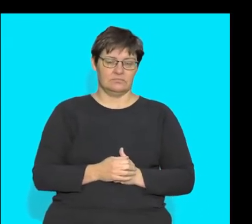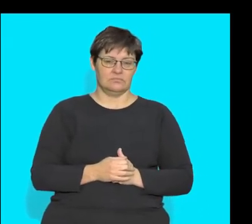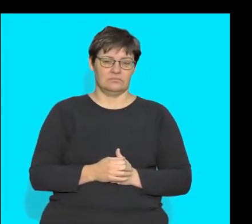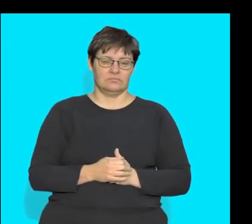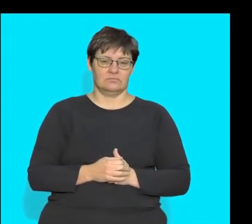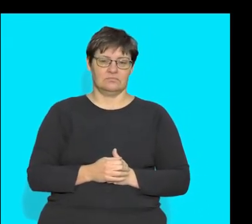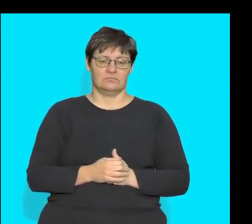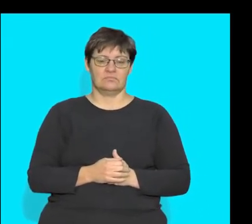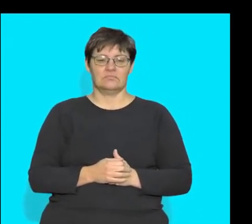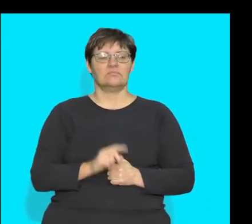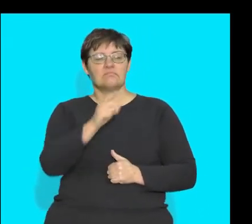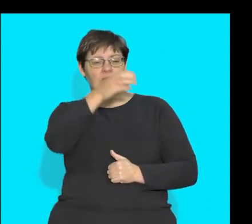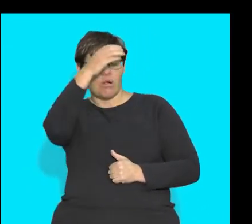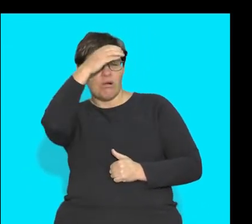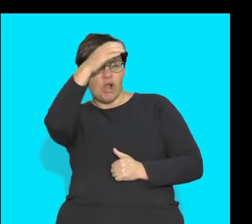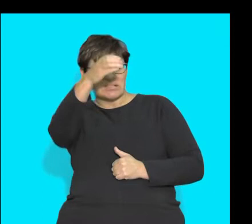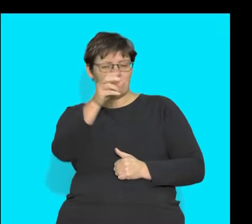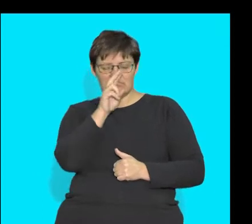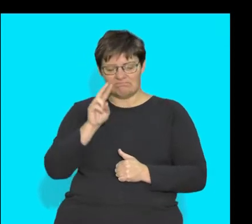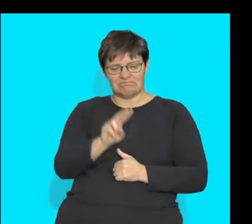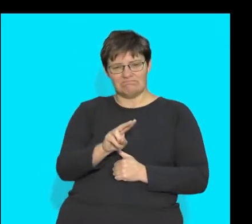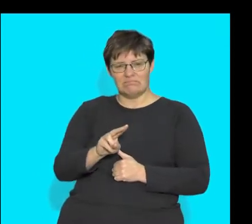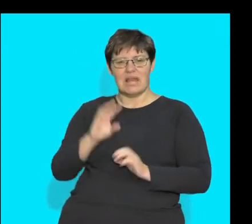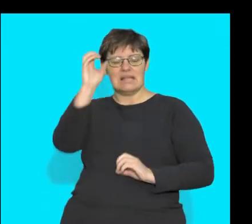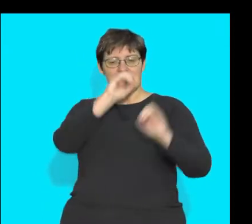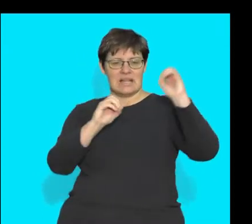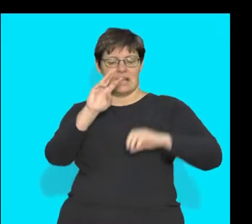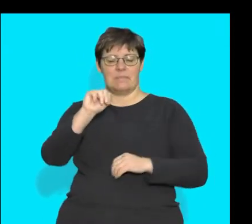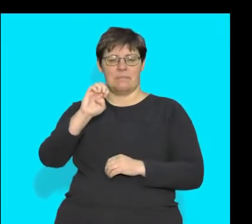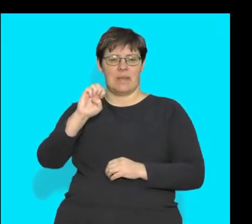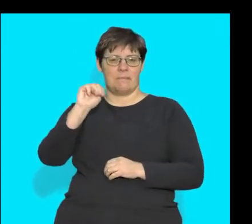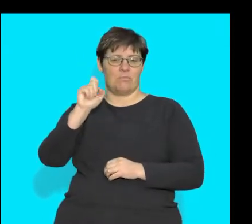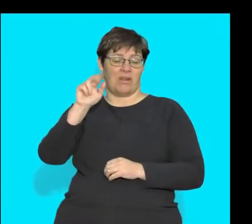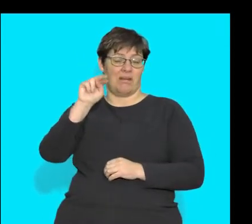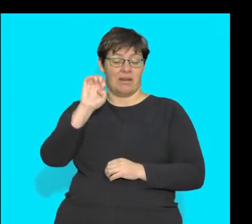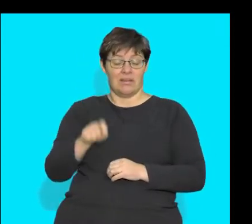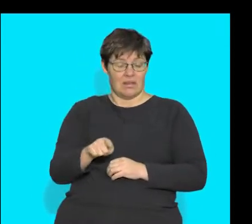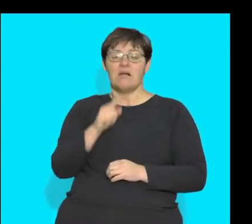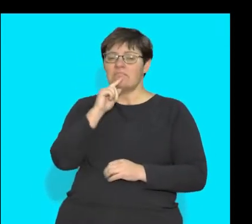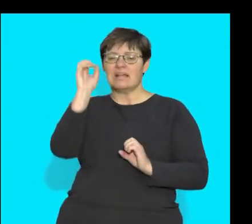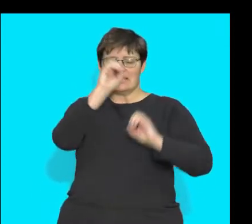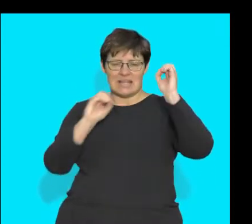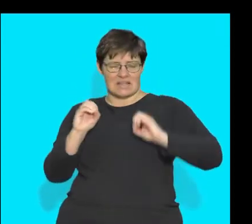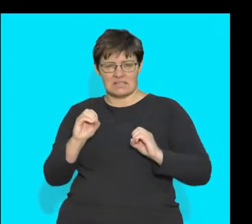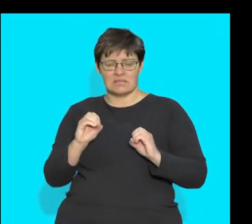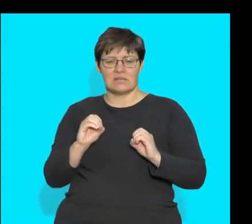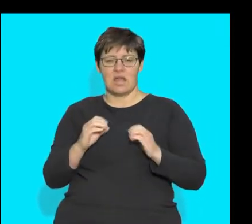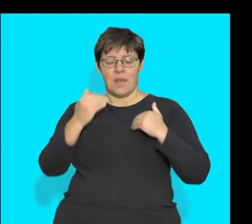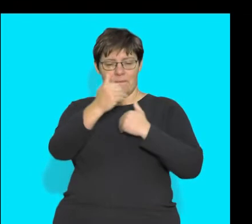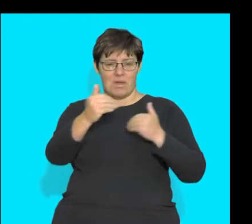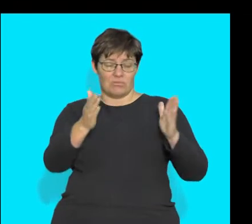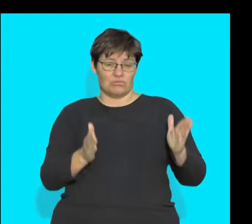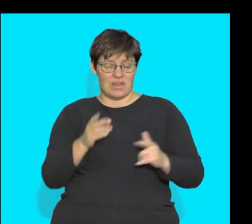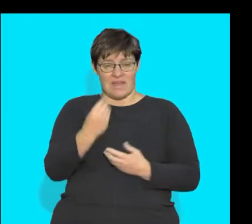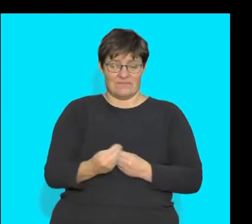Now, when we looked at this concept again of a cell membrane, cells have got these